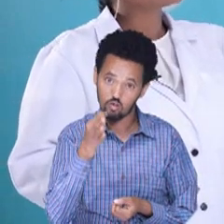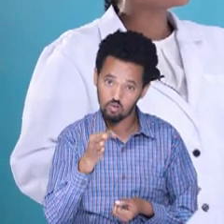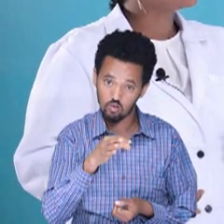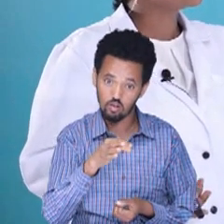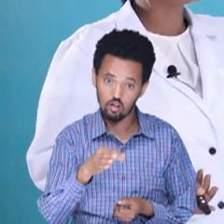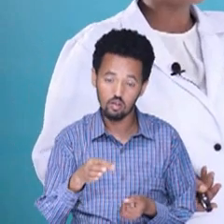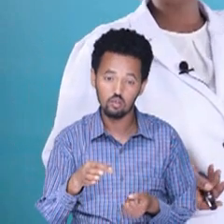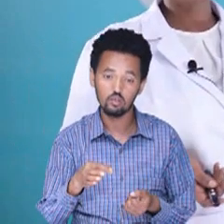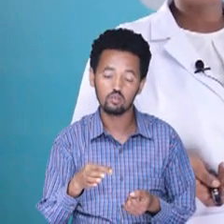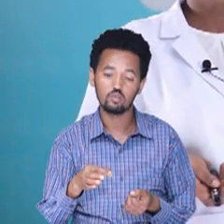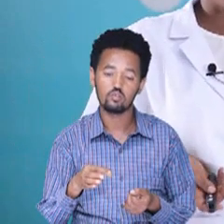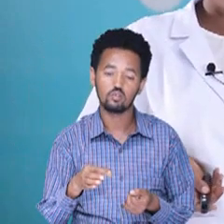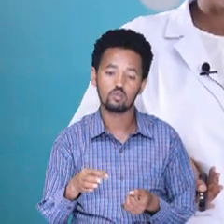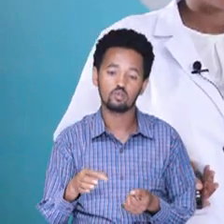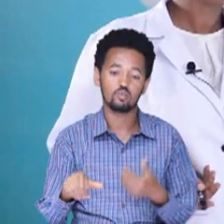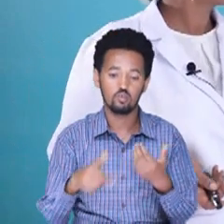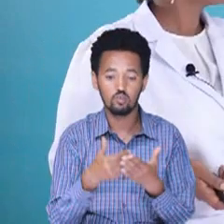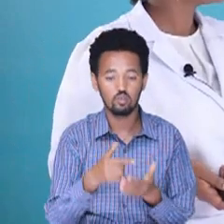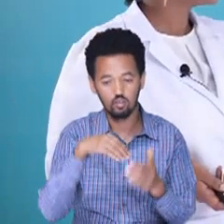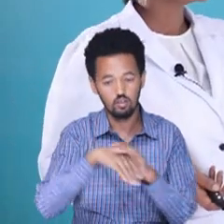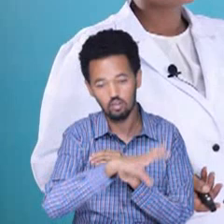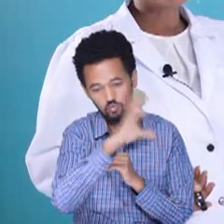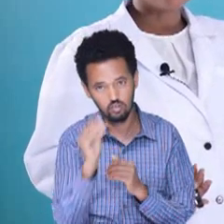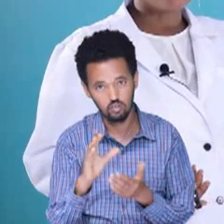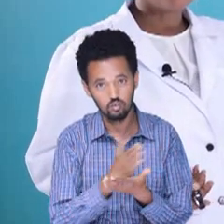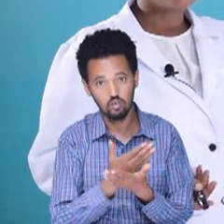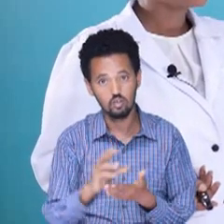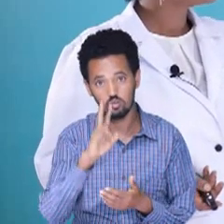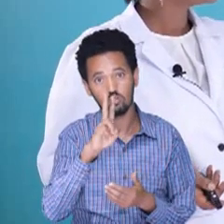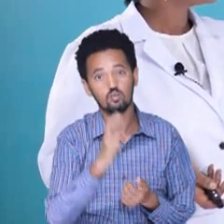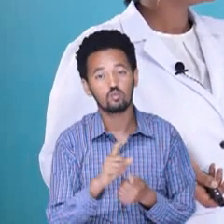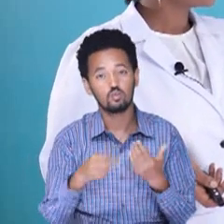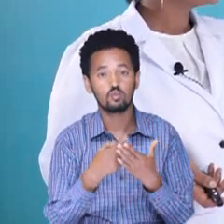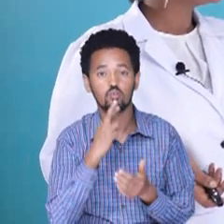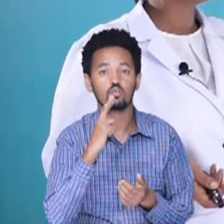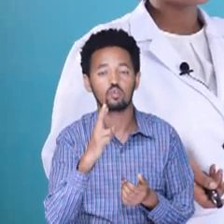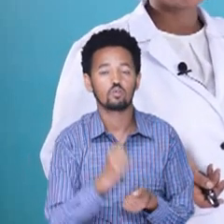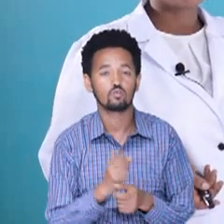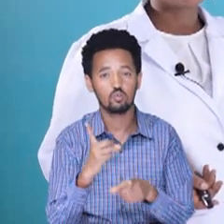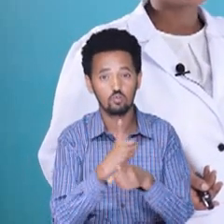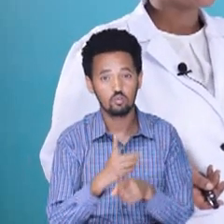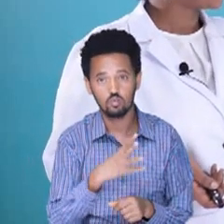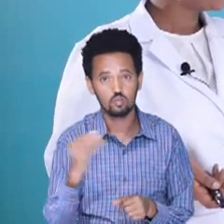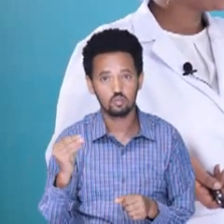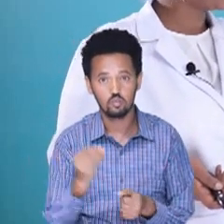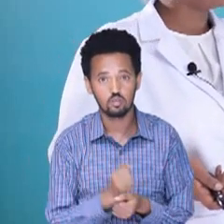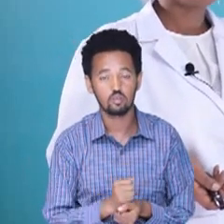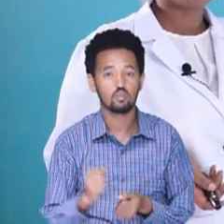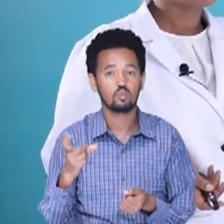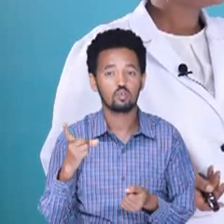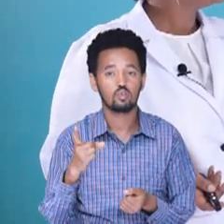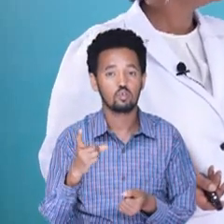Lakes of Africa divided into types. These are natural and